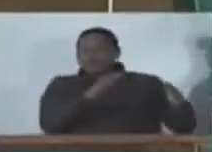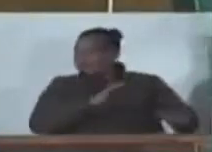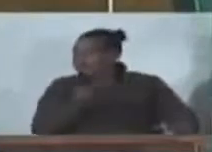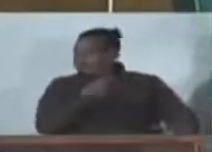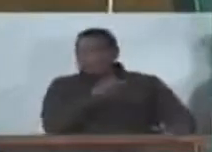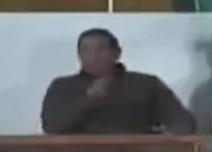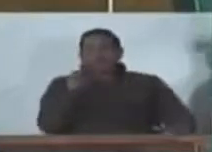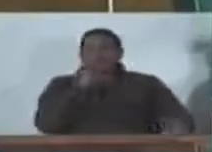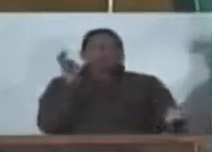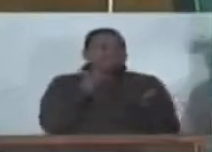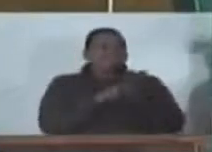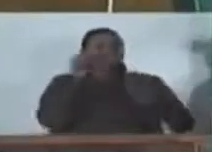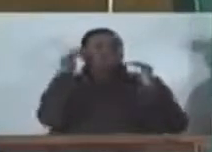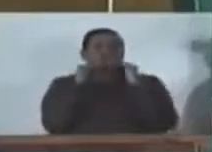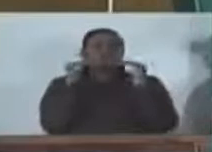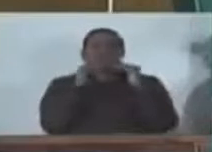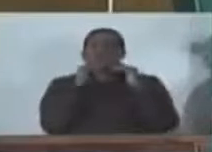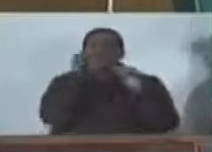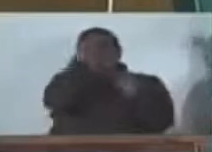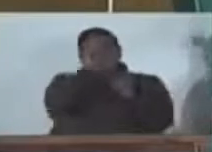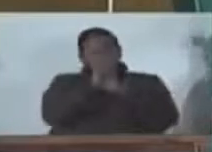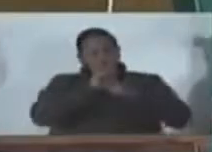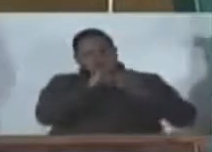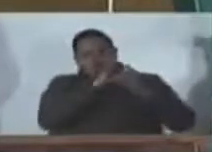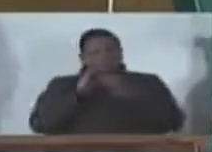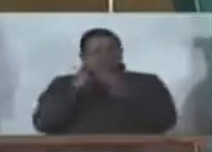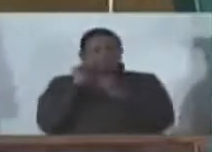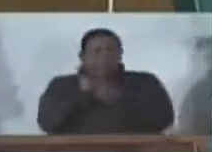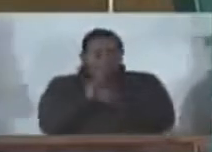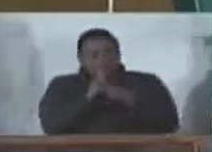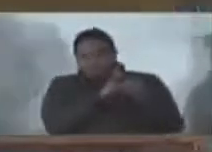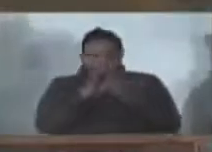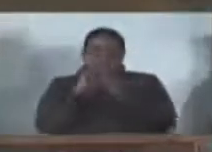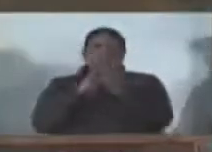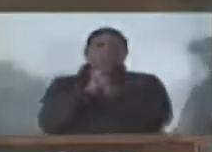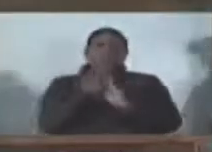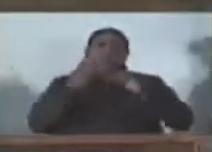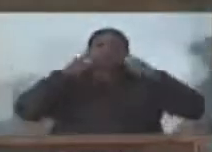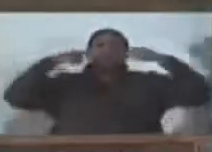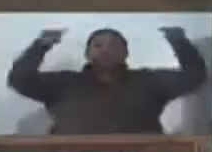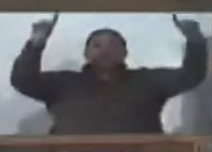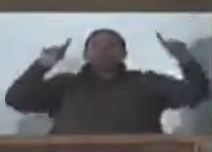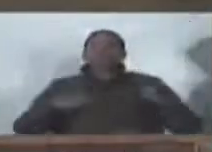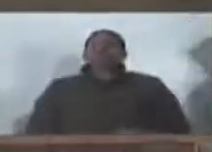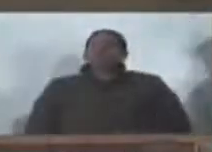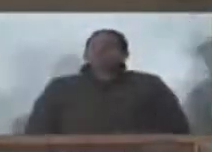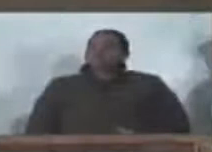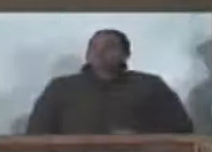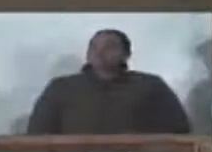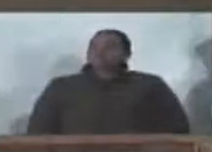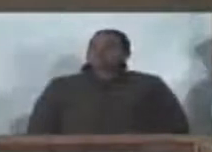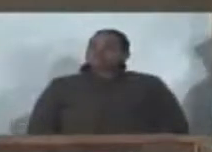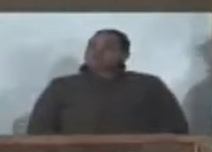Let us stand up for justice, brotherhood, sisterhood, peace, and prosperity. In